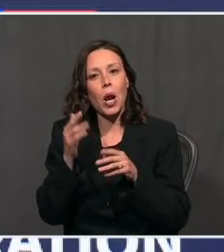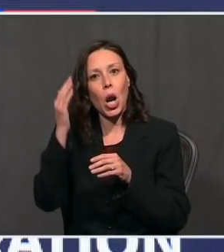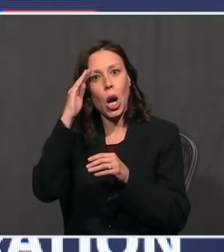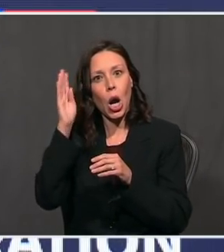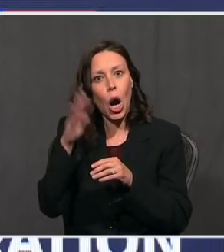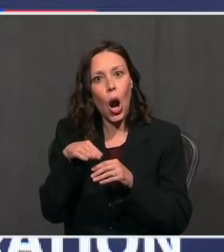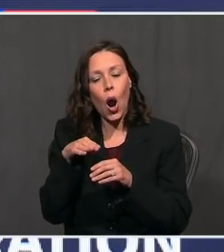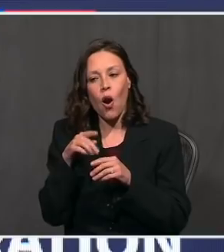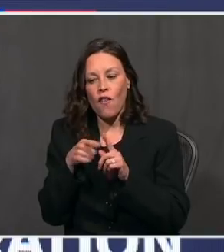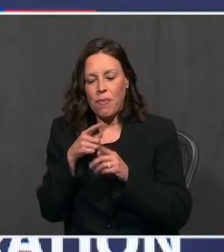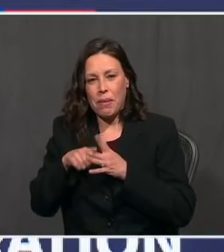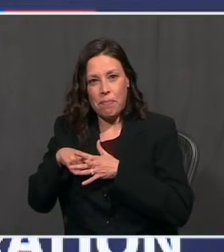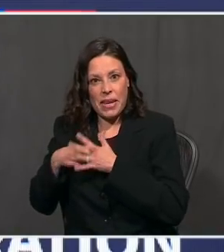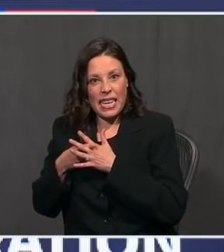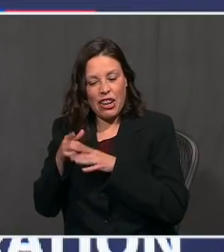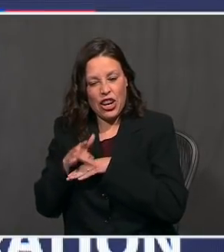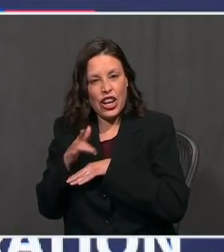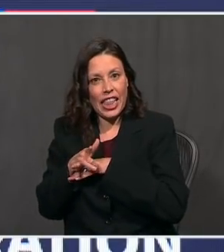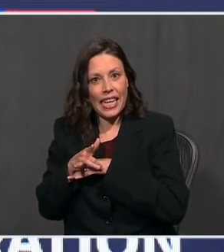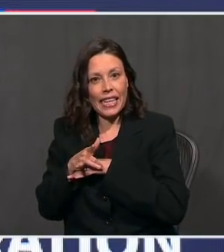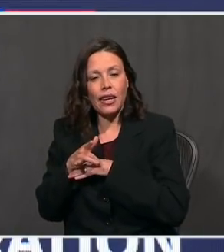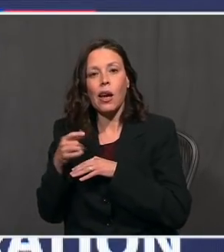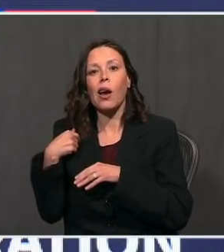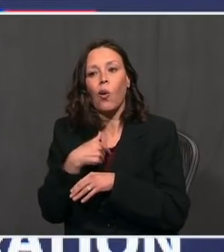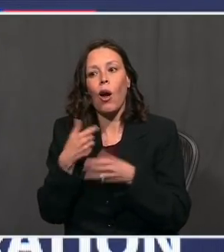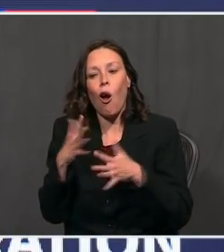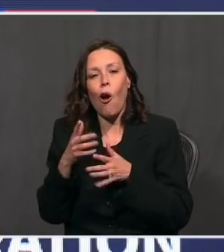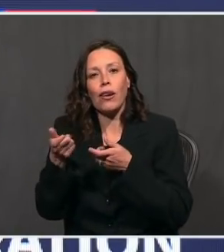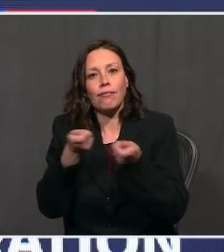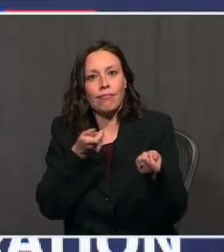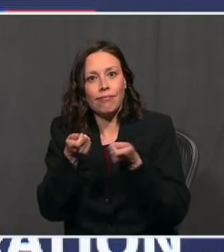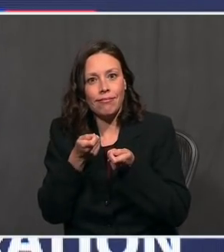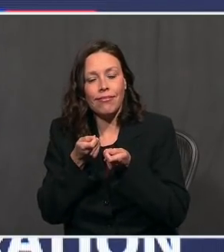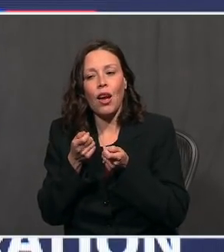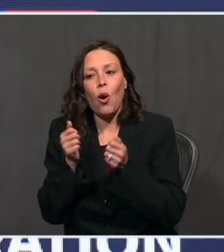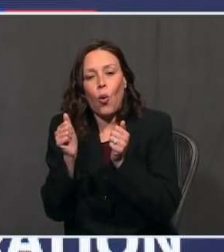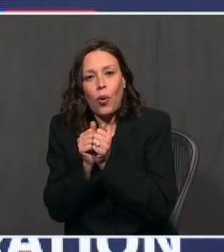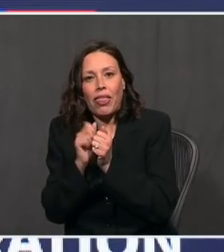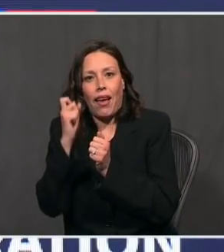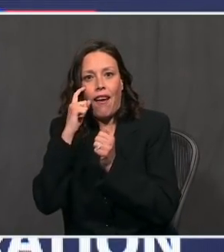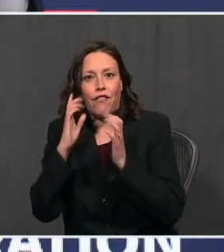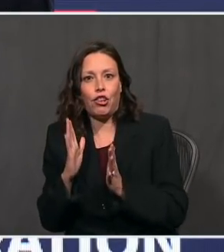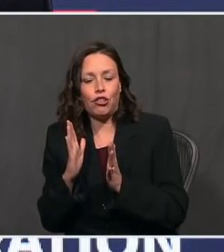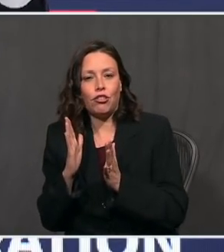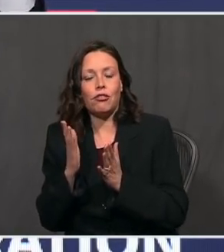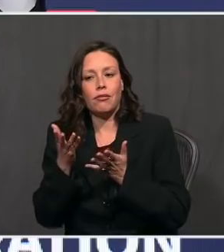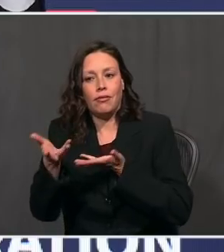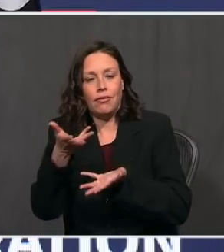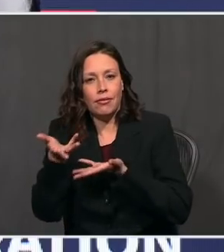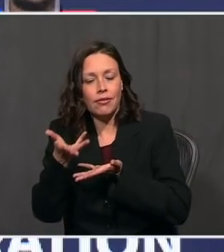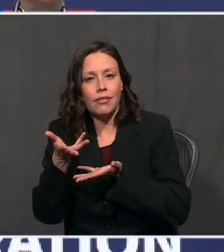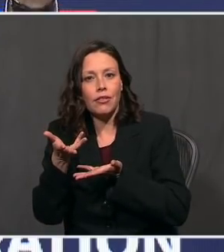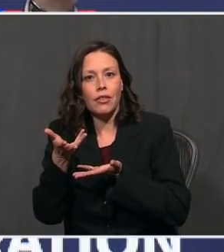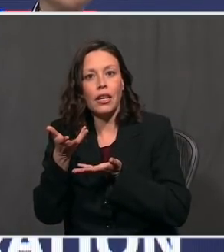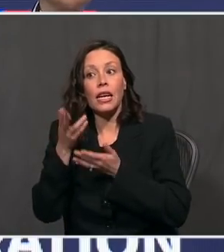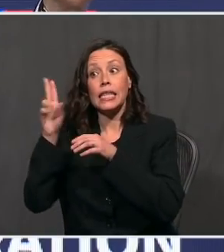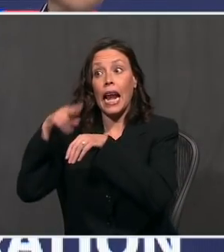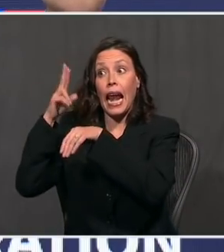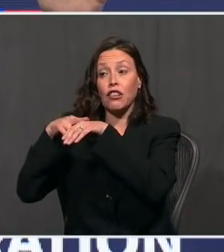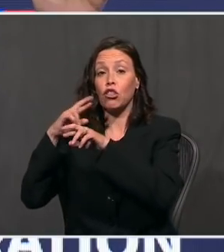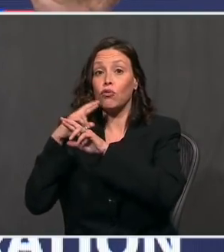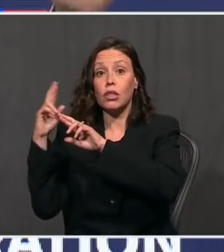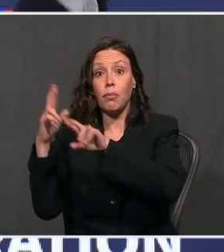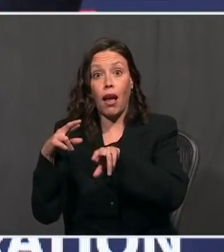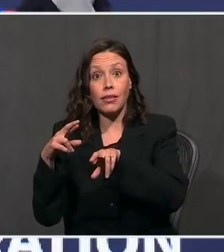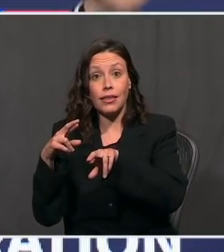that from very early on, we have operated against the philosophy that this is a national response to